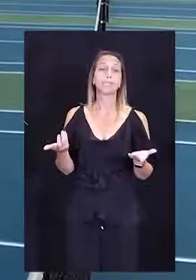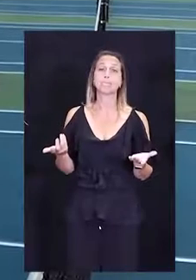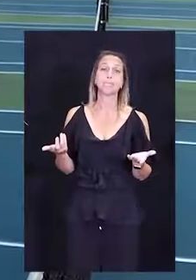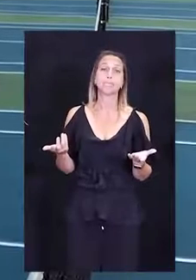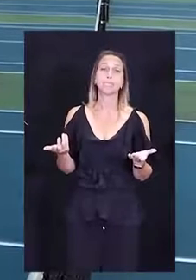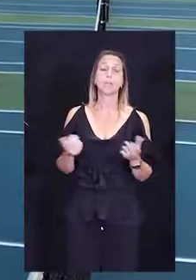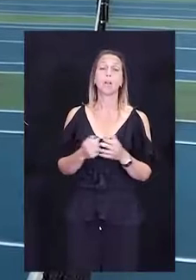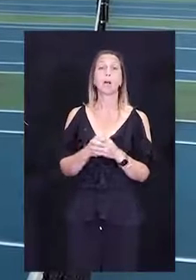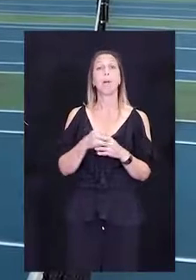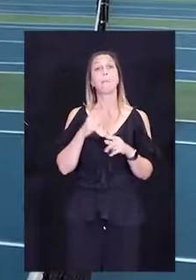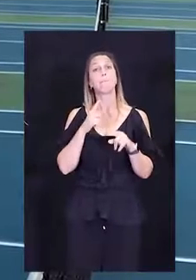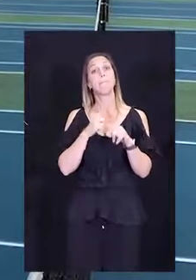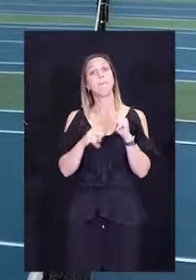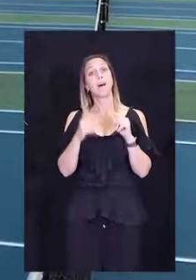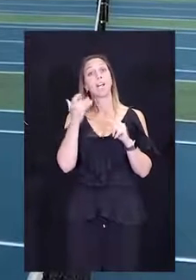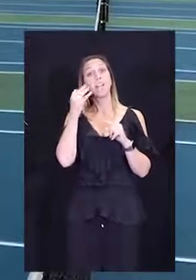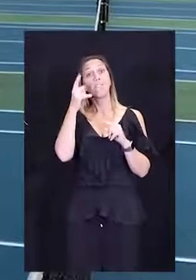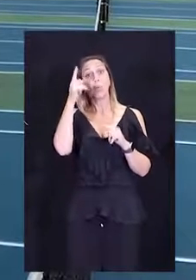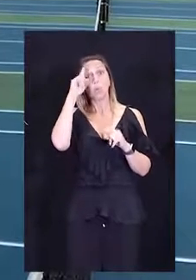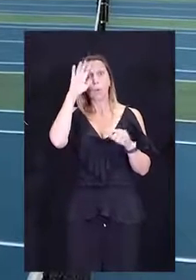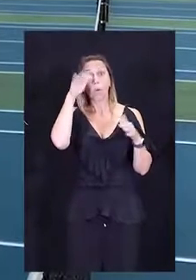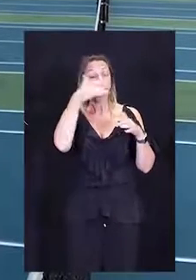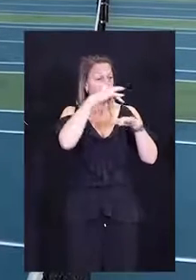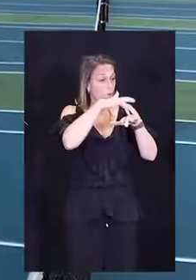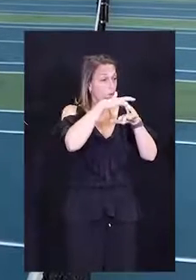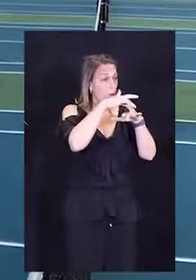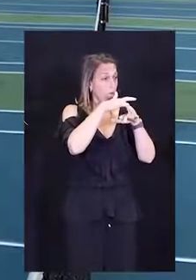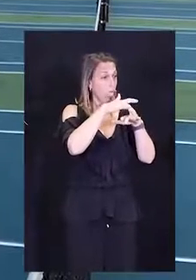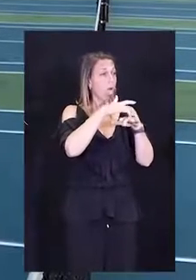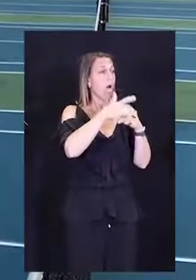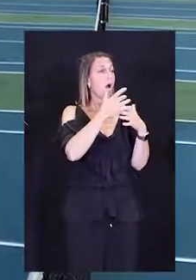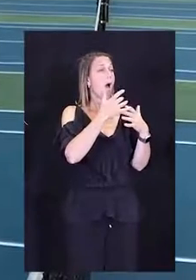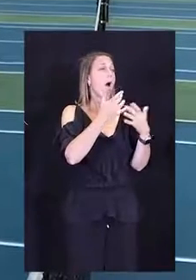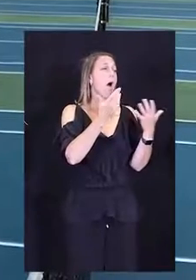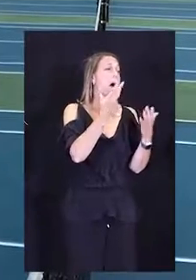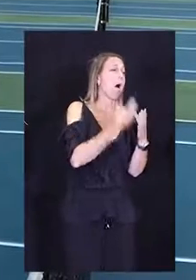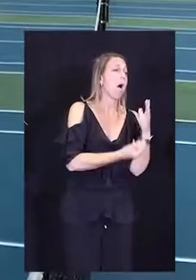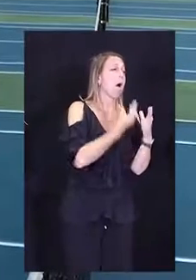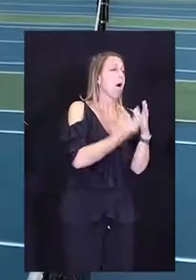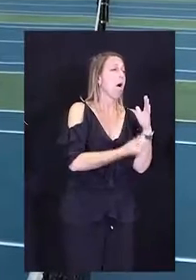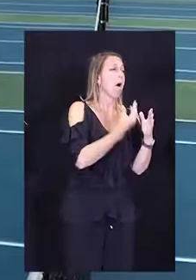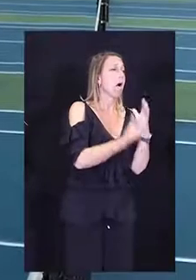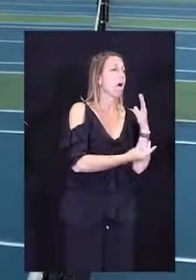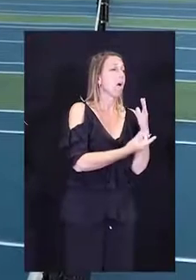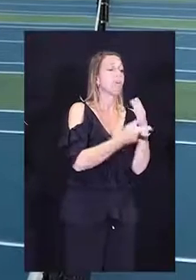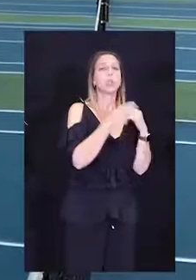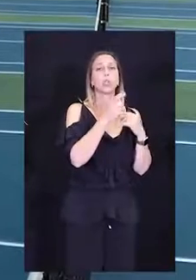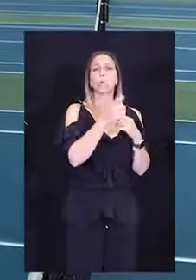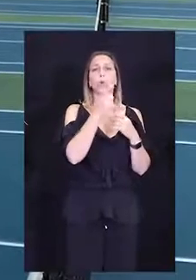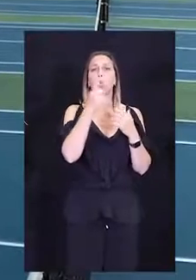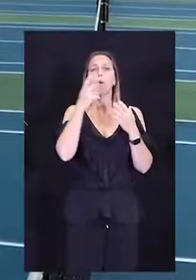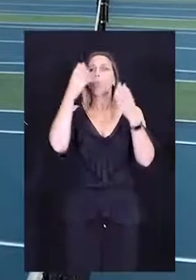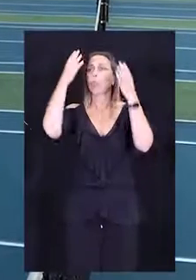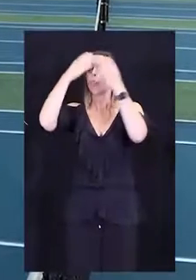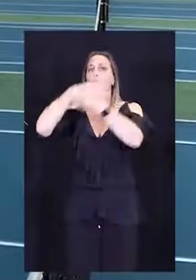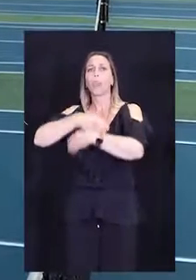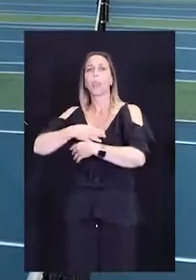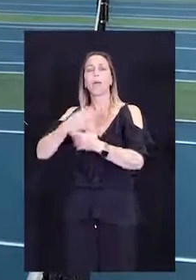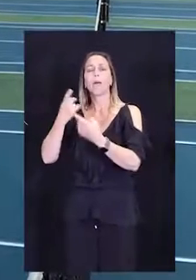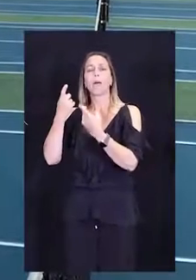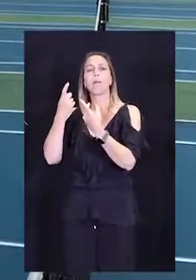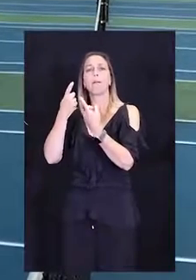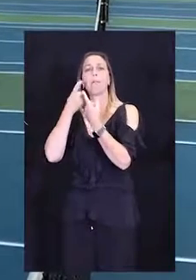I can tell you, by fixating ourselves on what might have been, we are blinding ourselves to what still can be. Alexander Graham